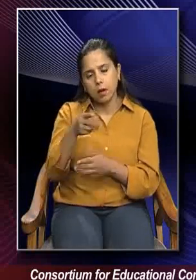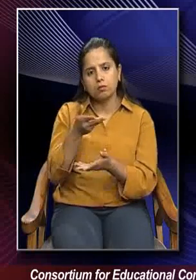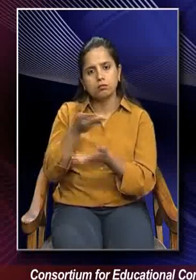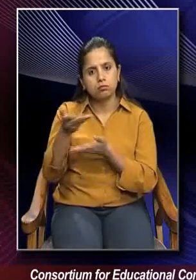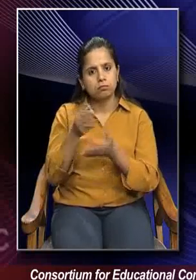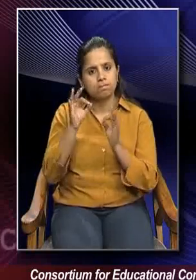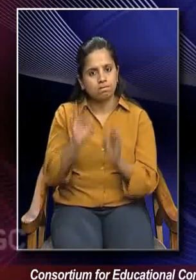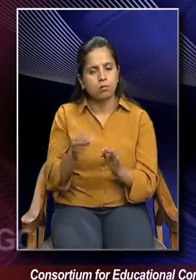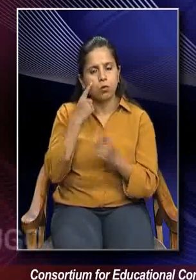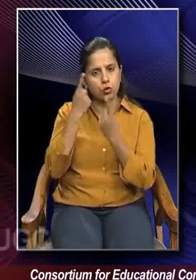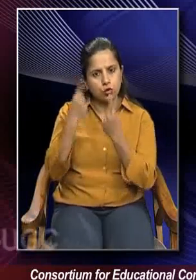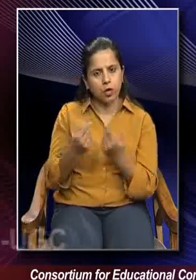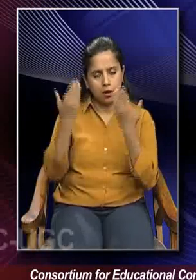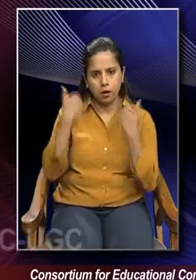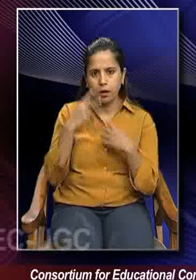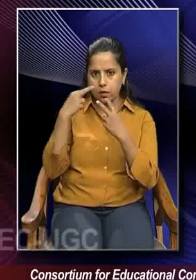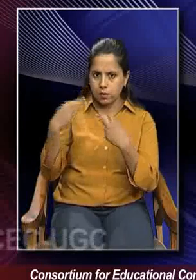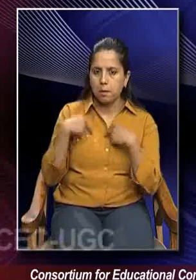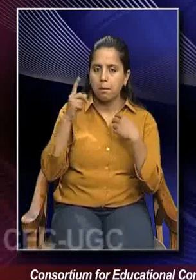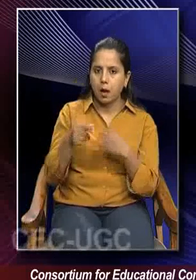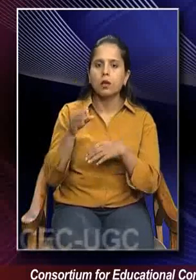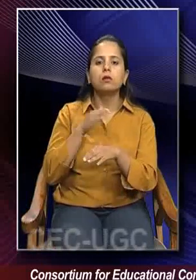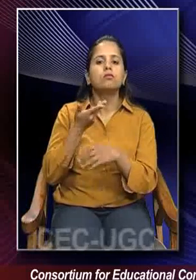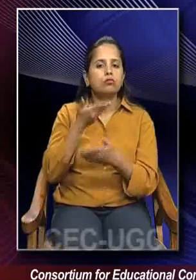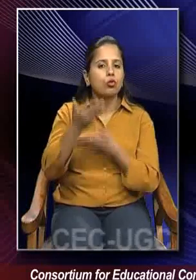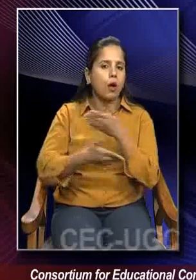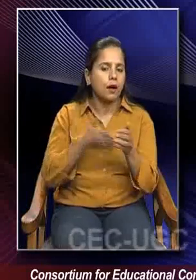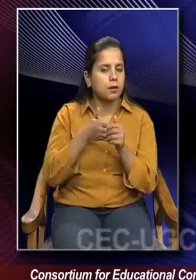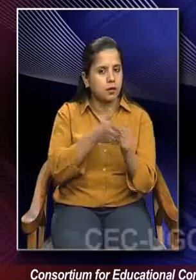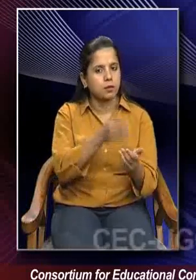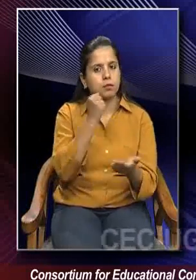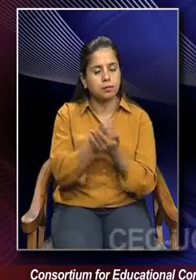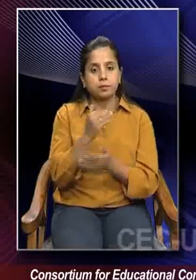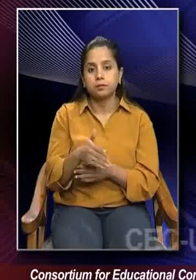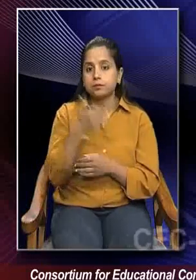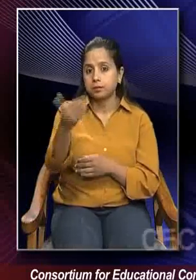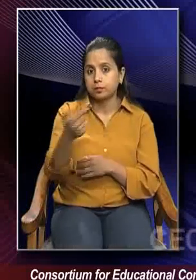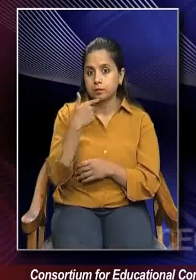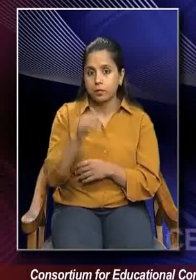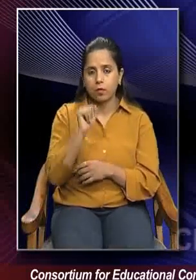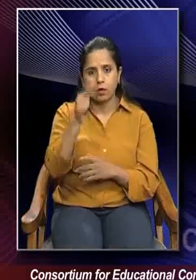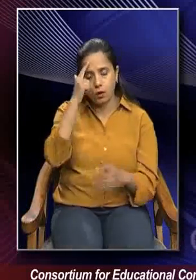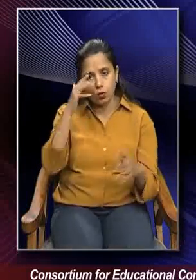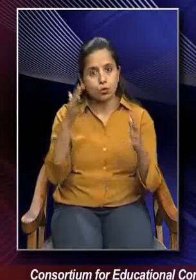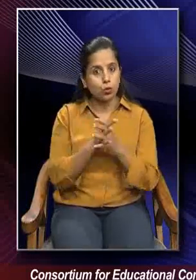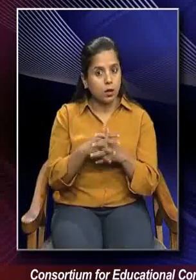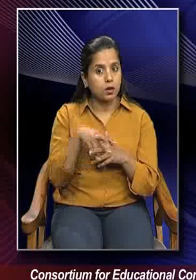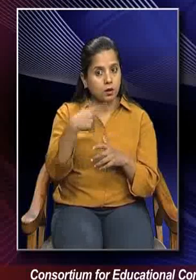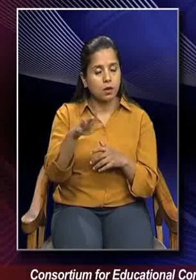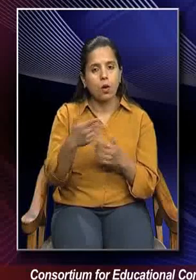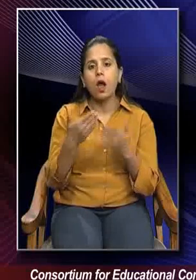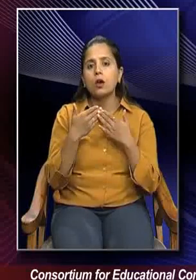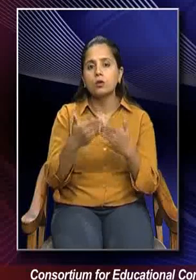proper evaluation and guidance. Next is your stress and